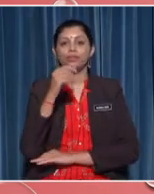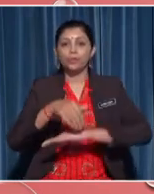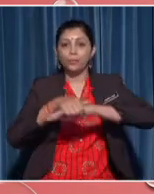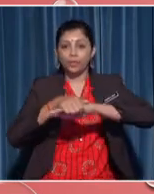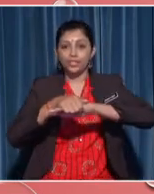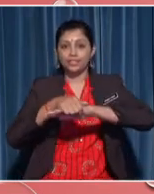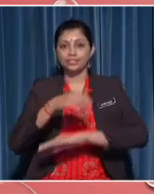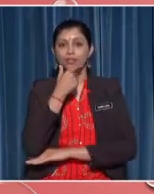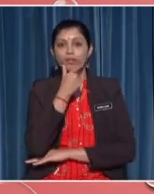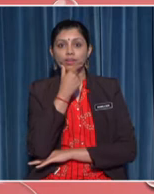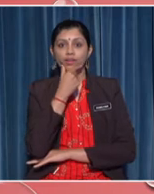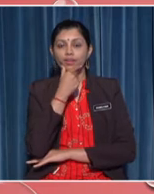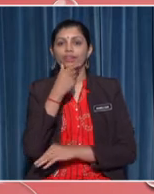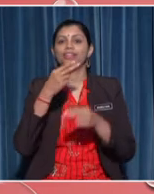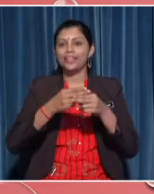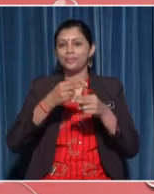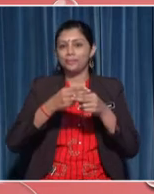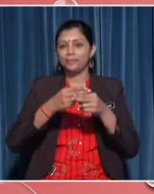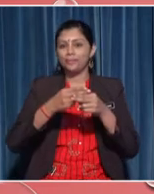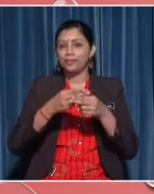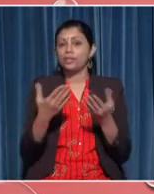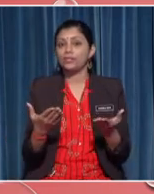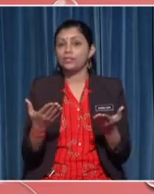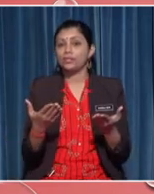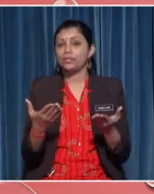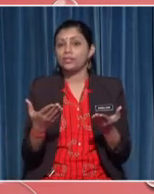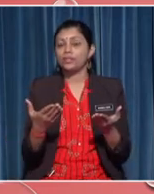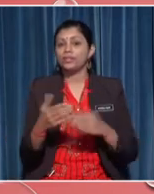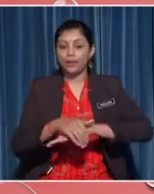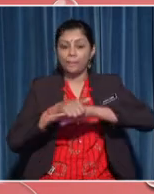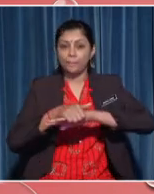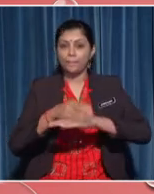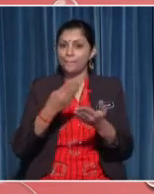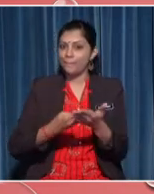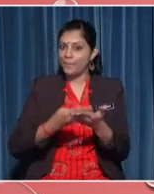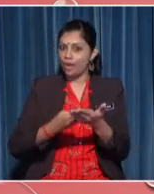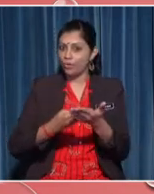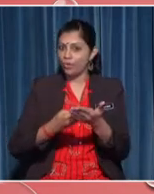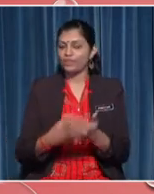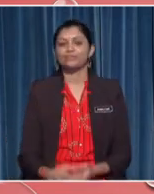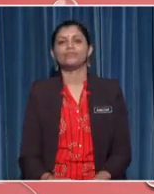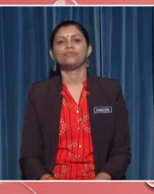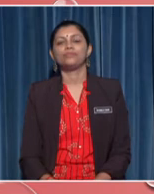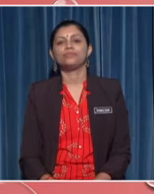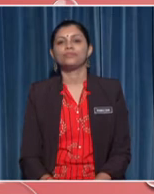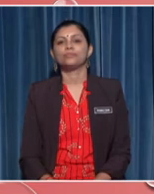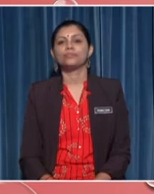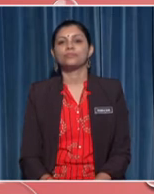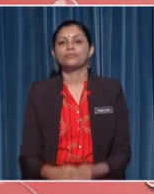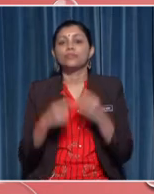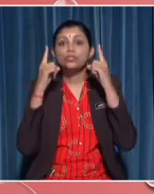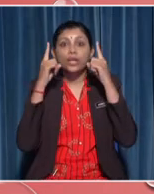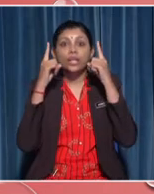and the currency is denominated as pound. What about this one?